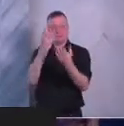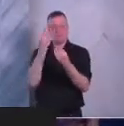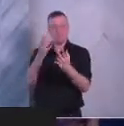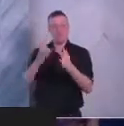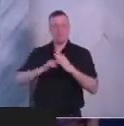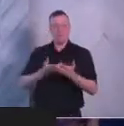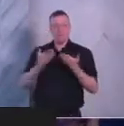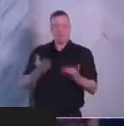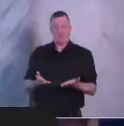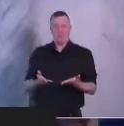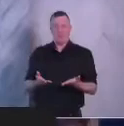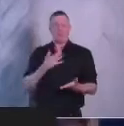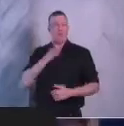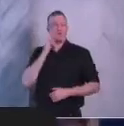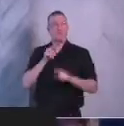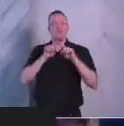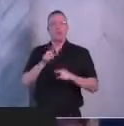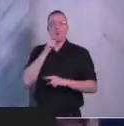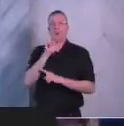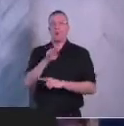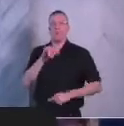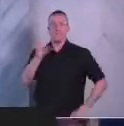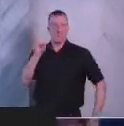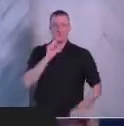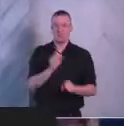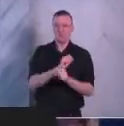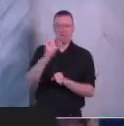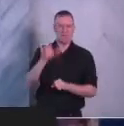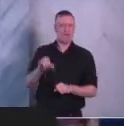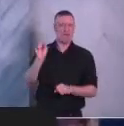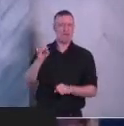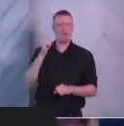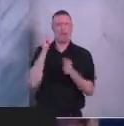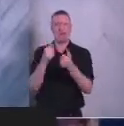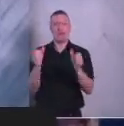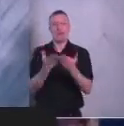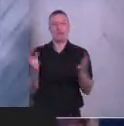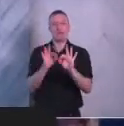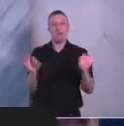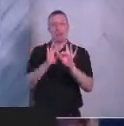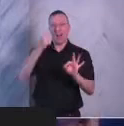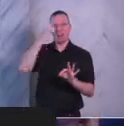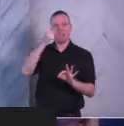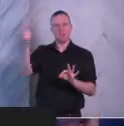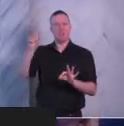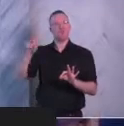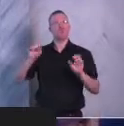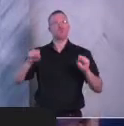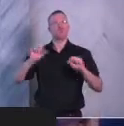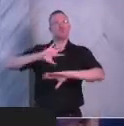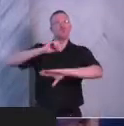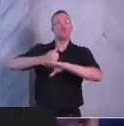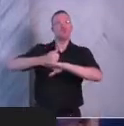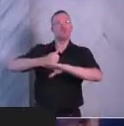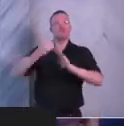my experience is it depends on who the media is. Yes, absolutely. And anything that's really important, I think the government should be able to have a regulation